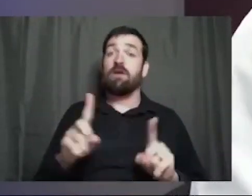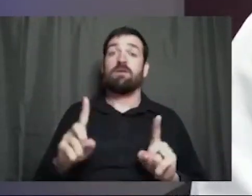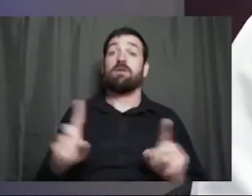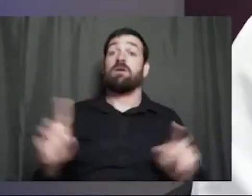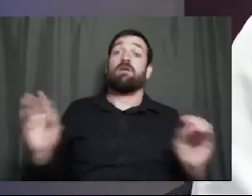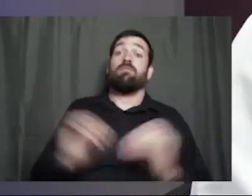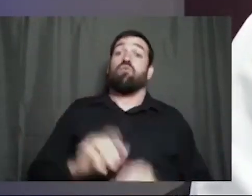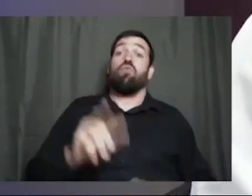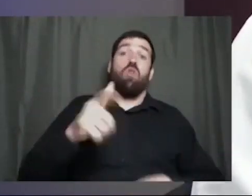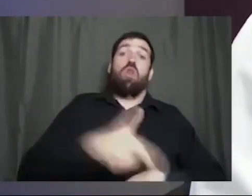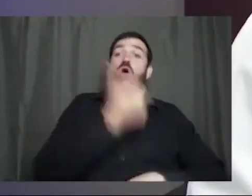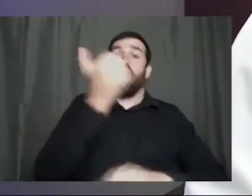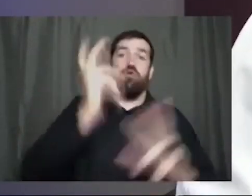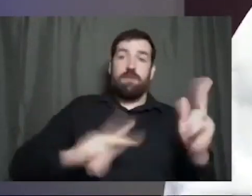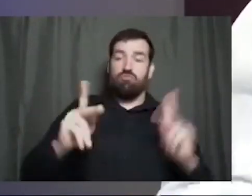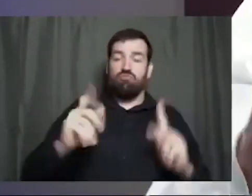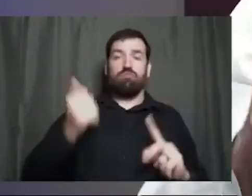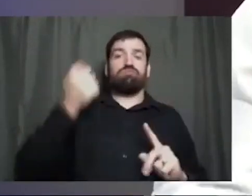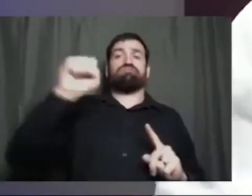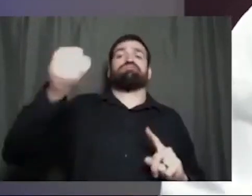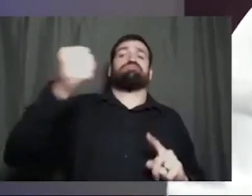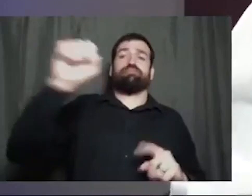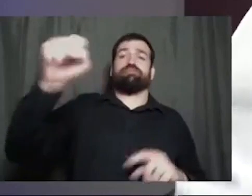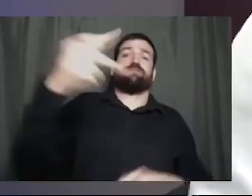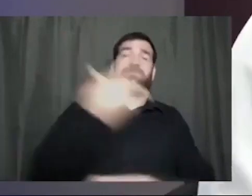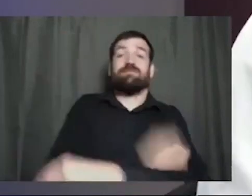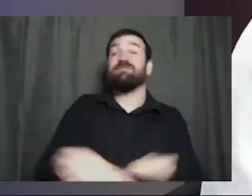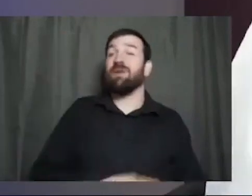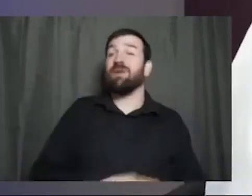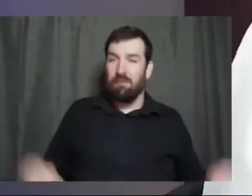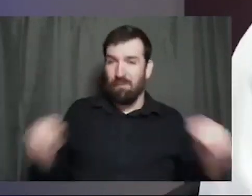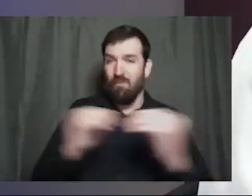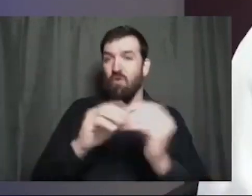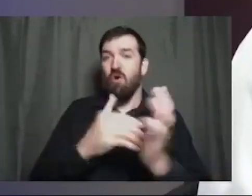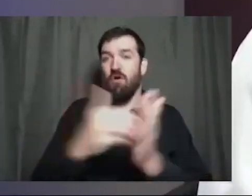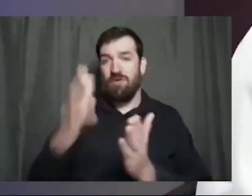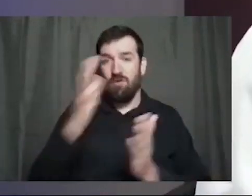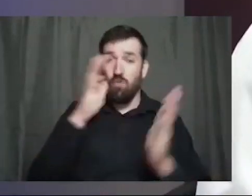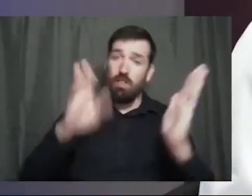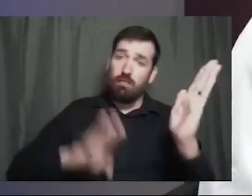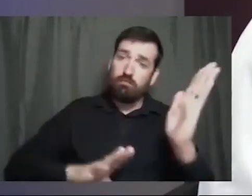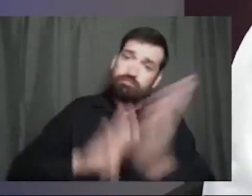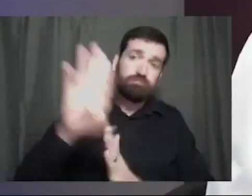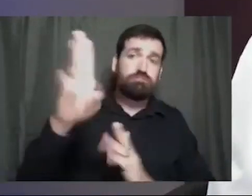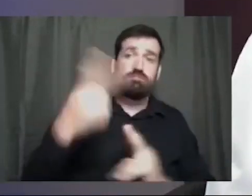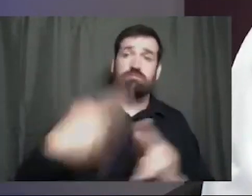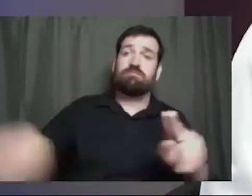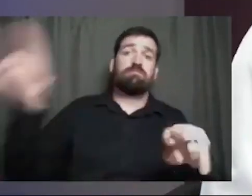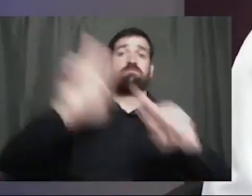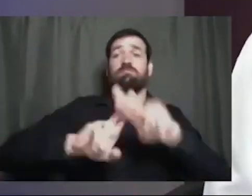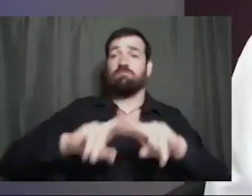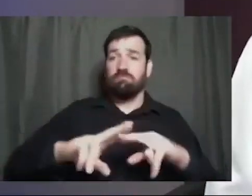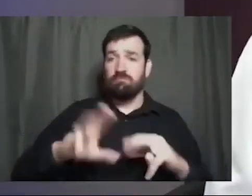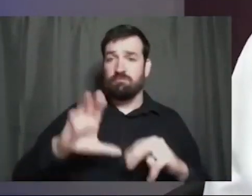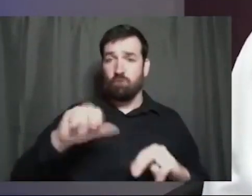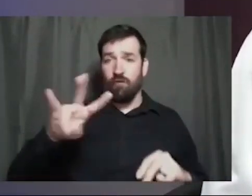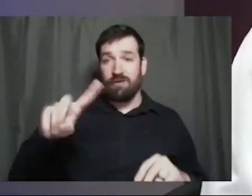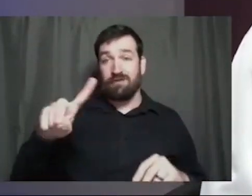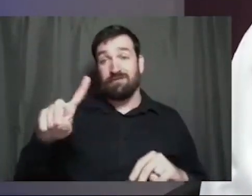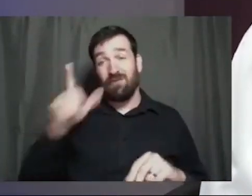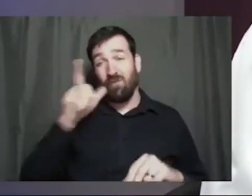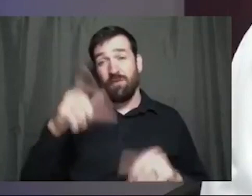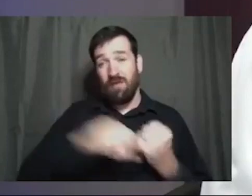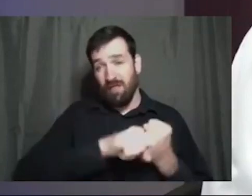to go unvaccinated, the longer we continue to have these spikes and fight with COVID, the longer it's going to be before we get back to some of that normalcy.